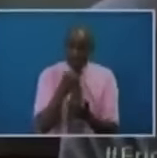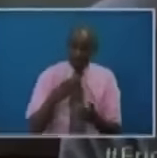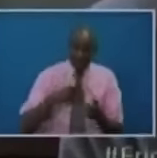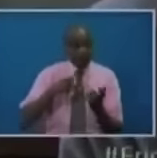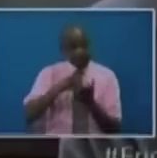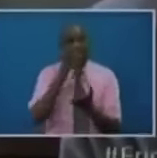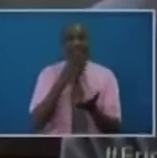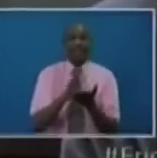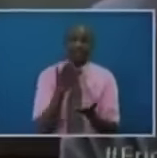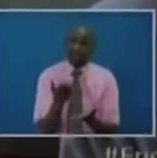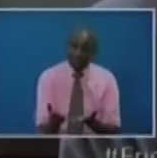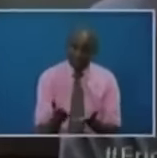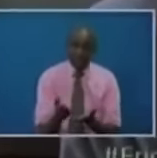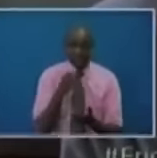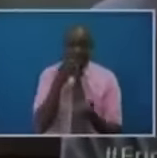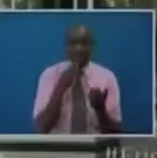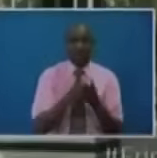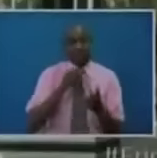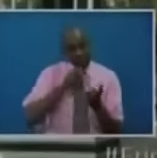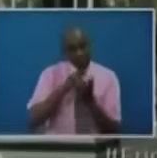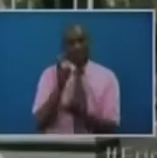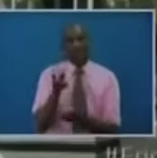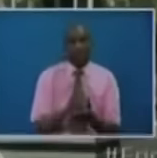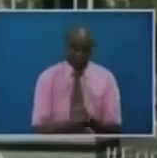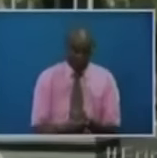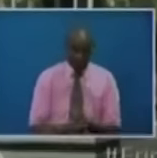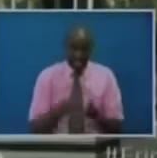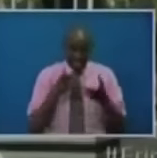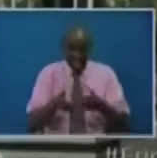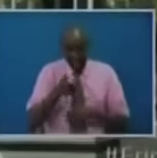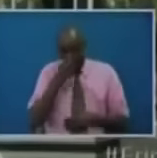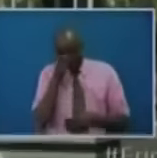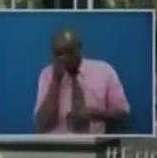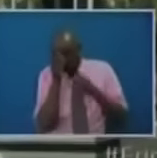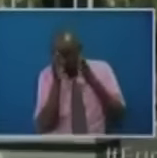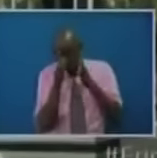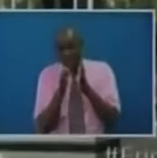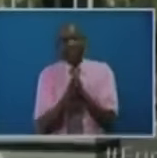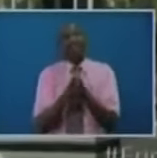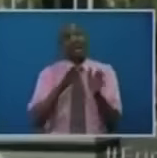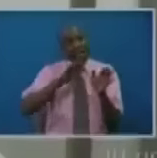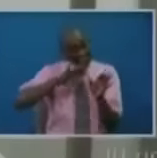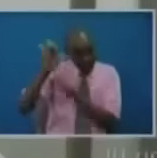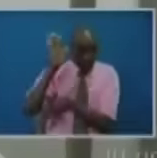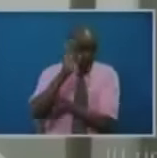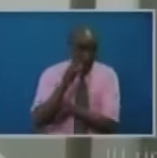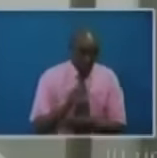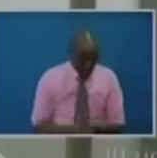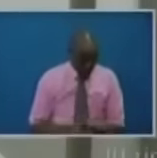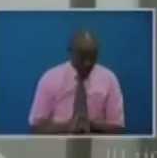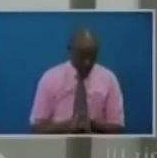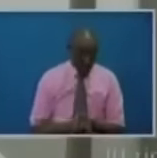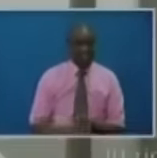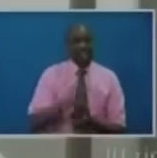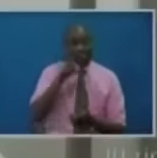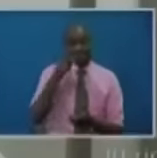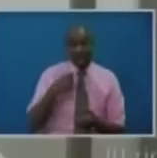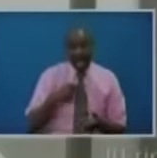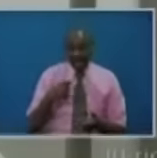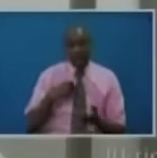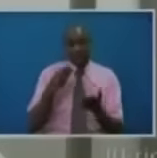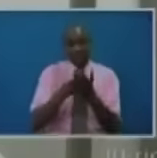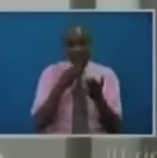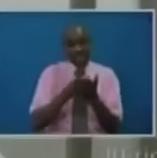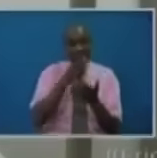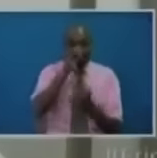rent. And that's what that money went to. The spotlight is on the County Assembly too. Apart from delaying the passing of the crucial Finance